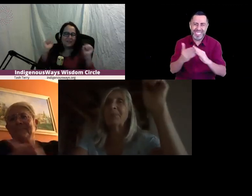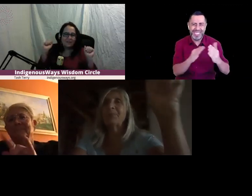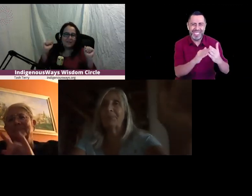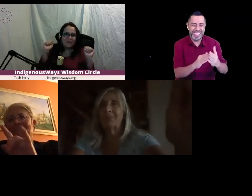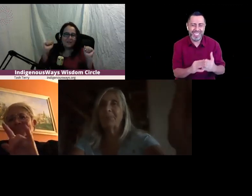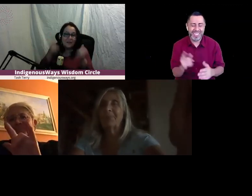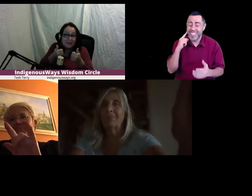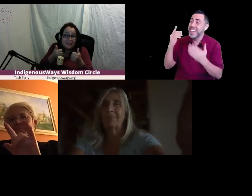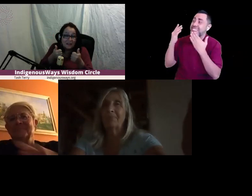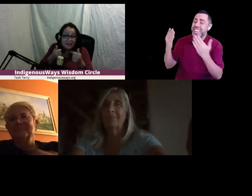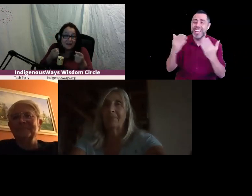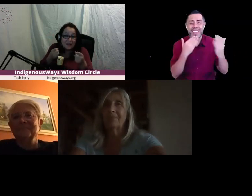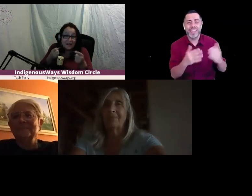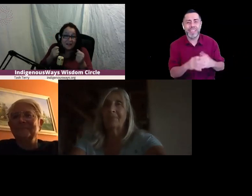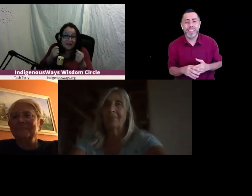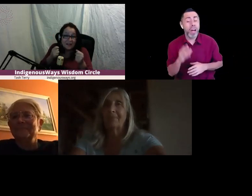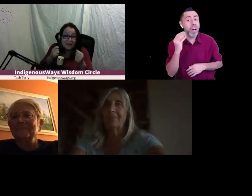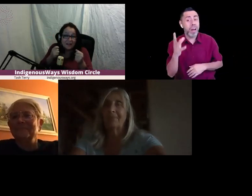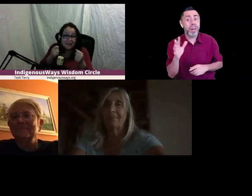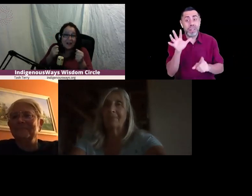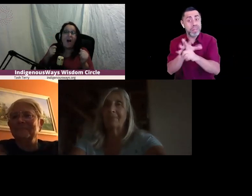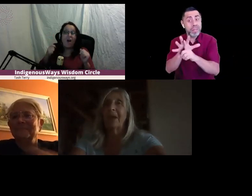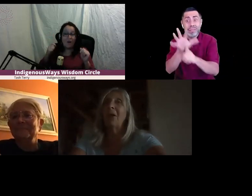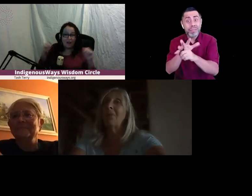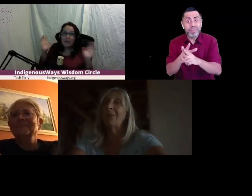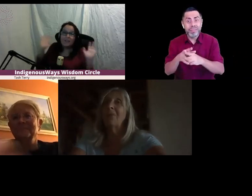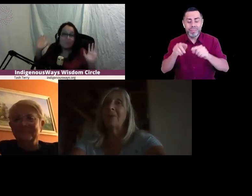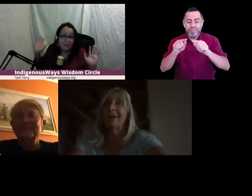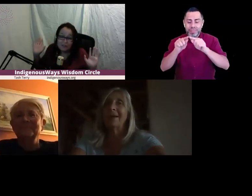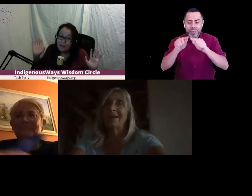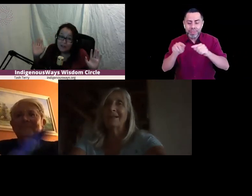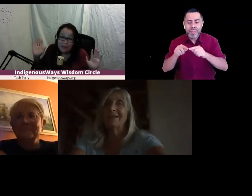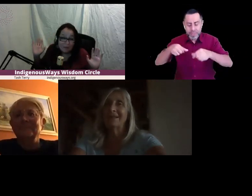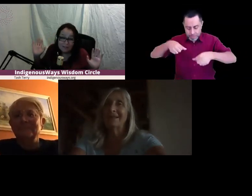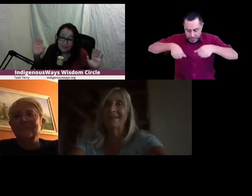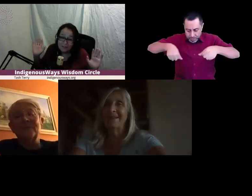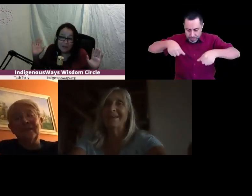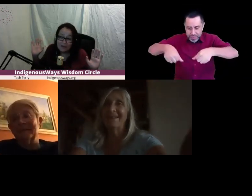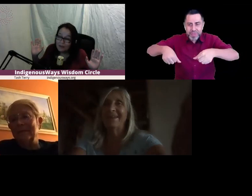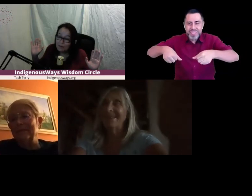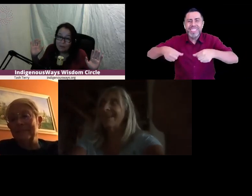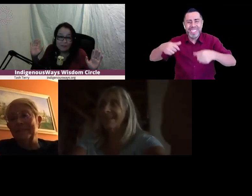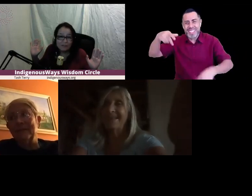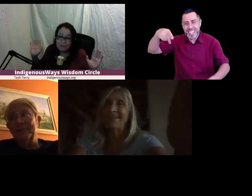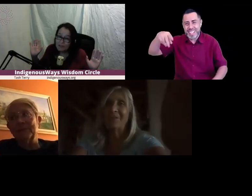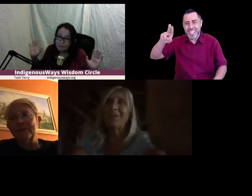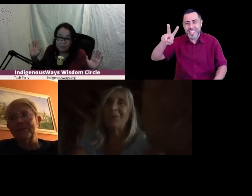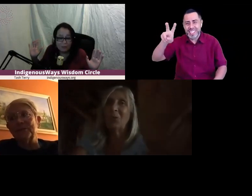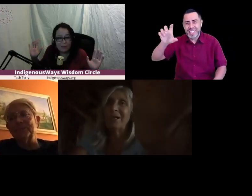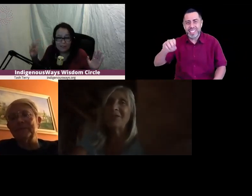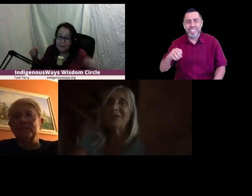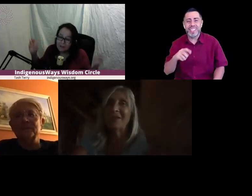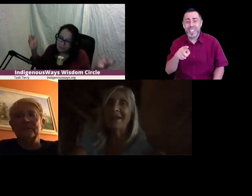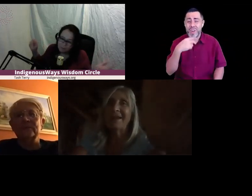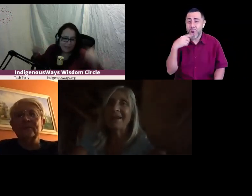other thing that was a big hit was the puzzles. Oh, okay, everybody, you hear that? Puzzles. If you have any old puzzles you're not putting